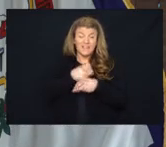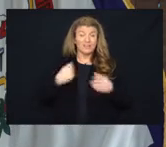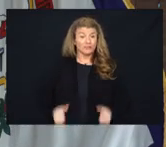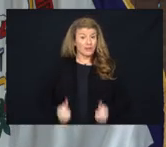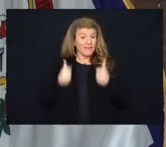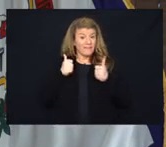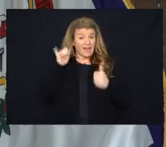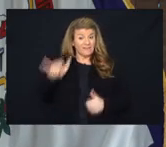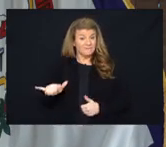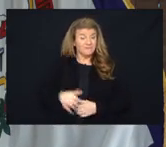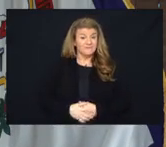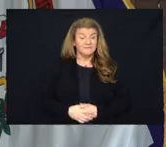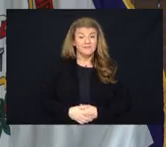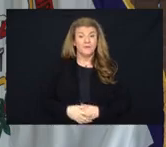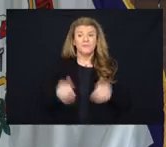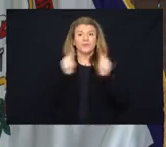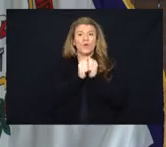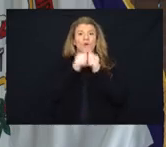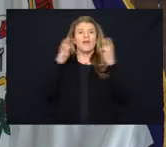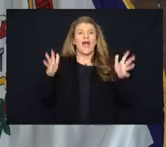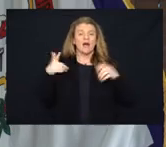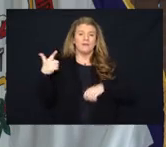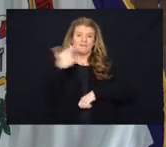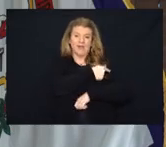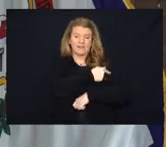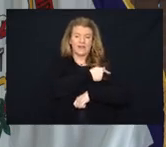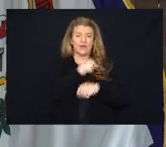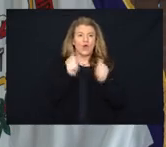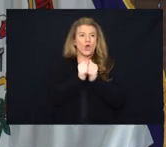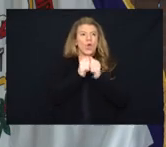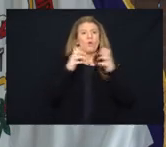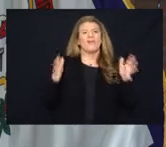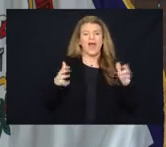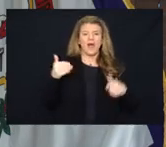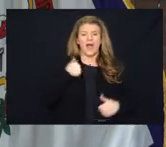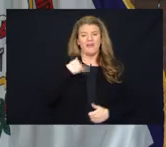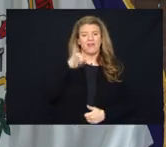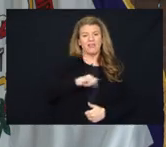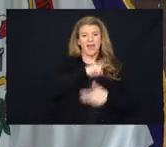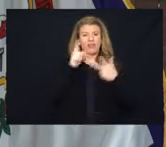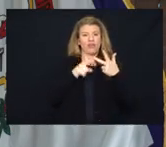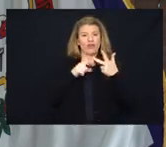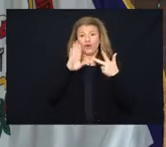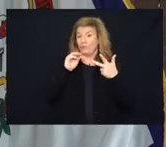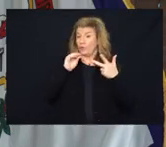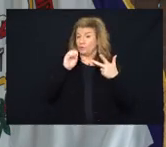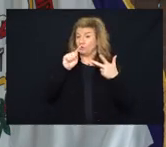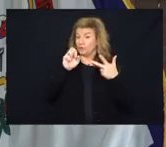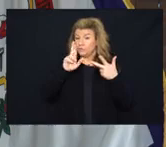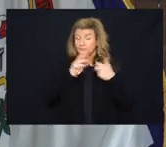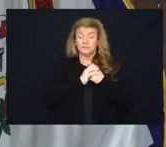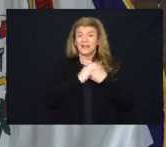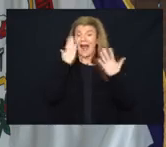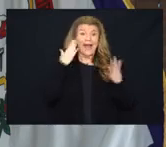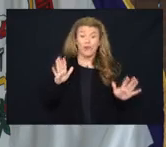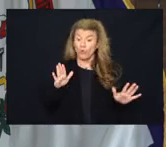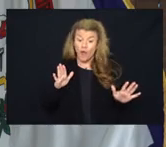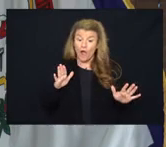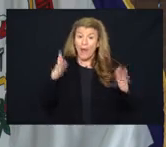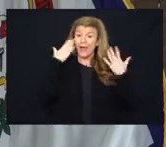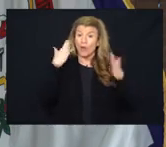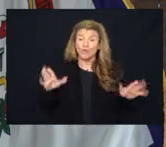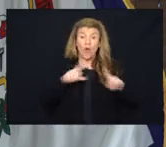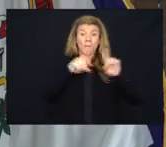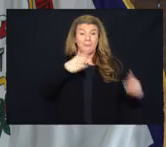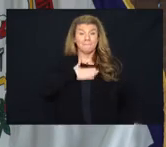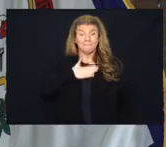survive without being vaccinated, without having your booster shot. I don't know, but my gut, and I